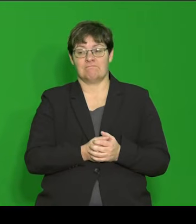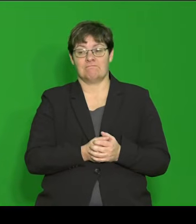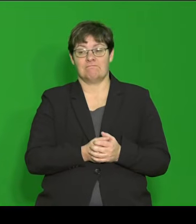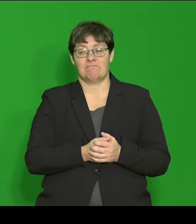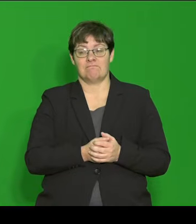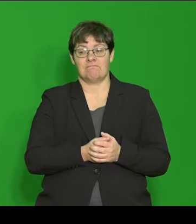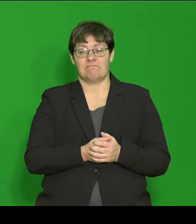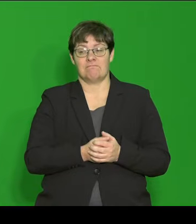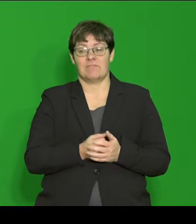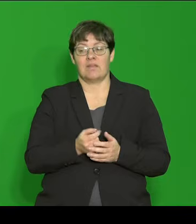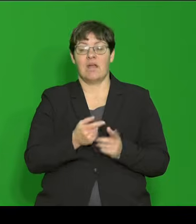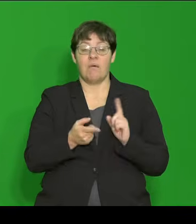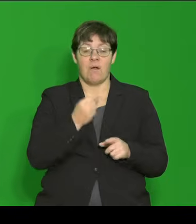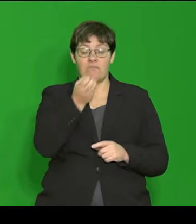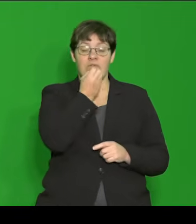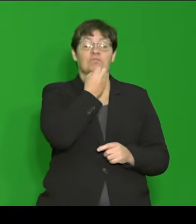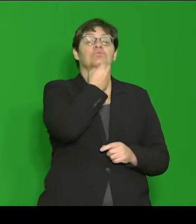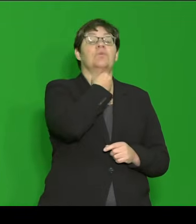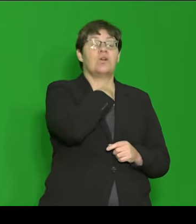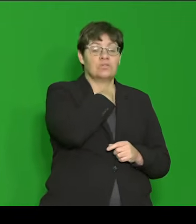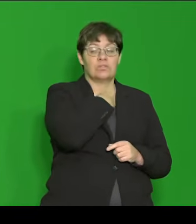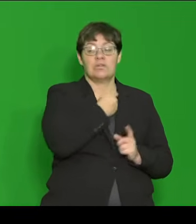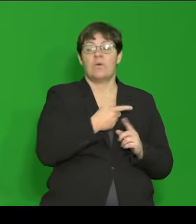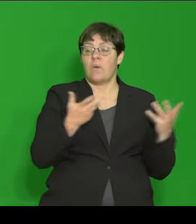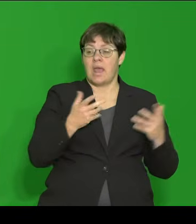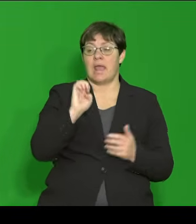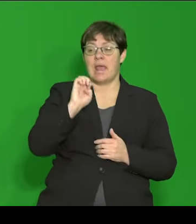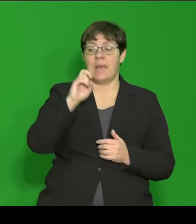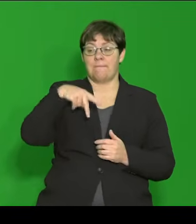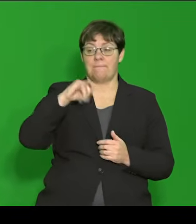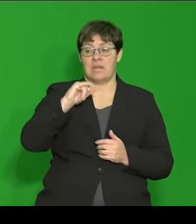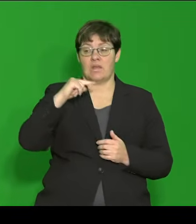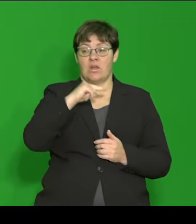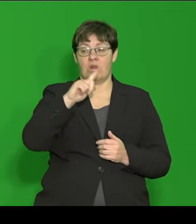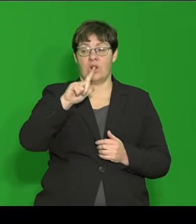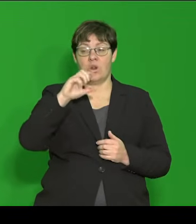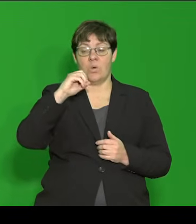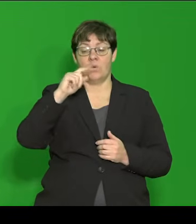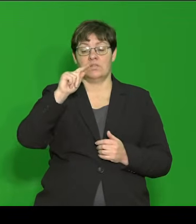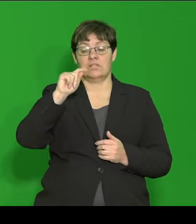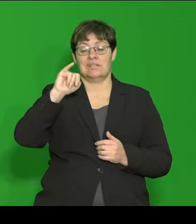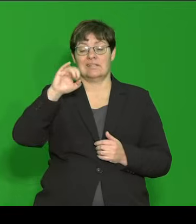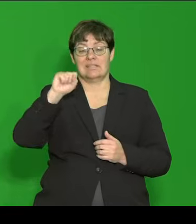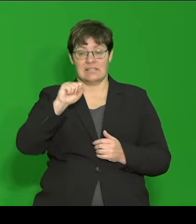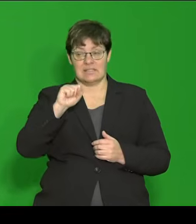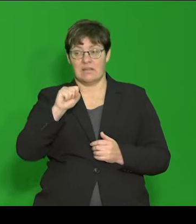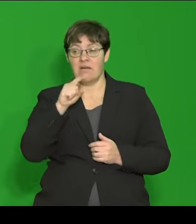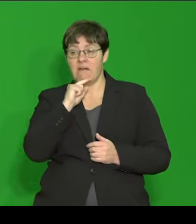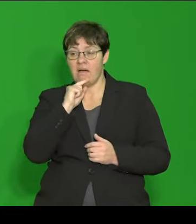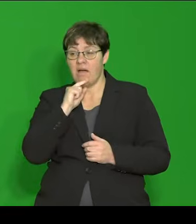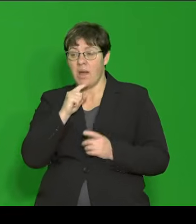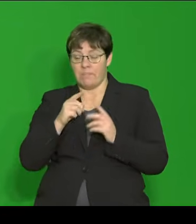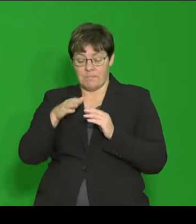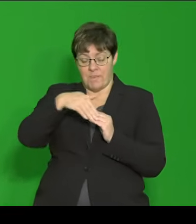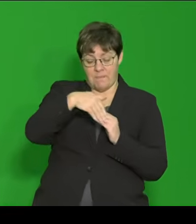When food is swallowed, guys, it moves down, and the epiglottis that opens between the trachea and the esophagus